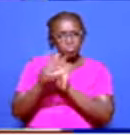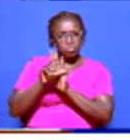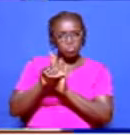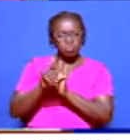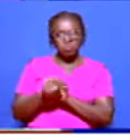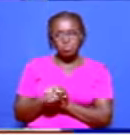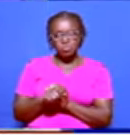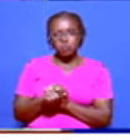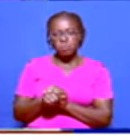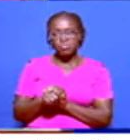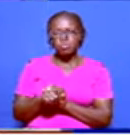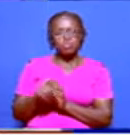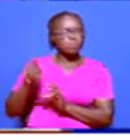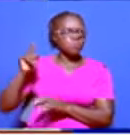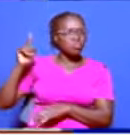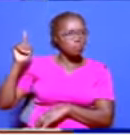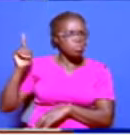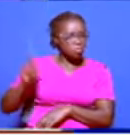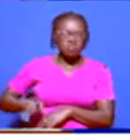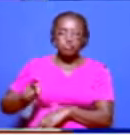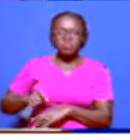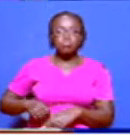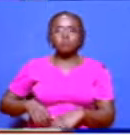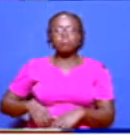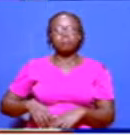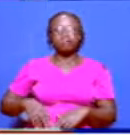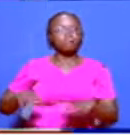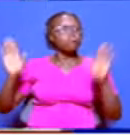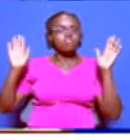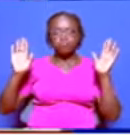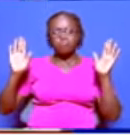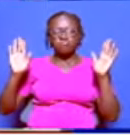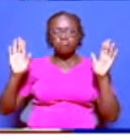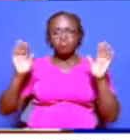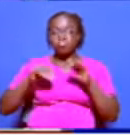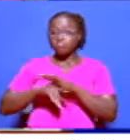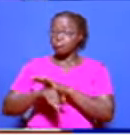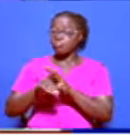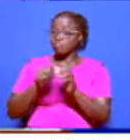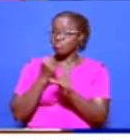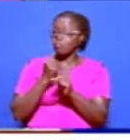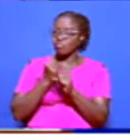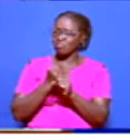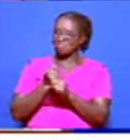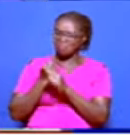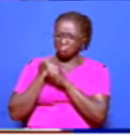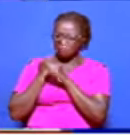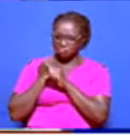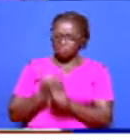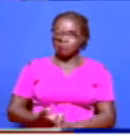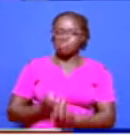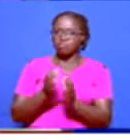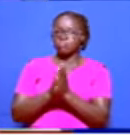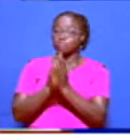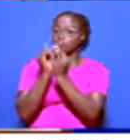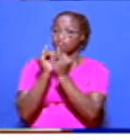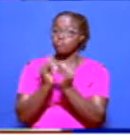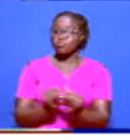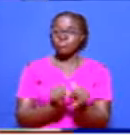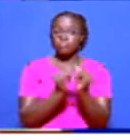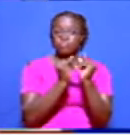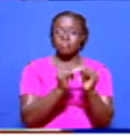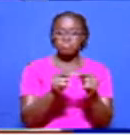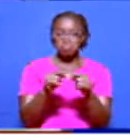We shall not relent. We shall ensure that we deal firmly with individuals who breach the code of